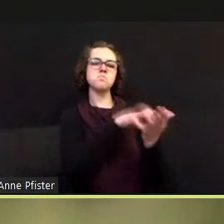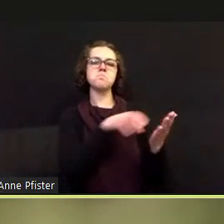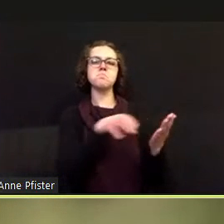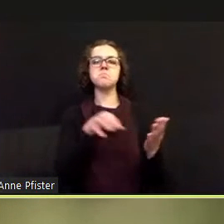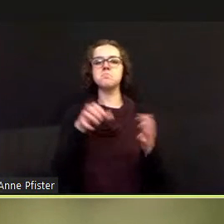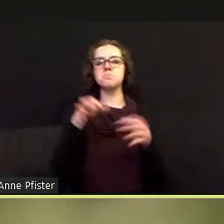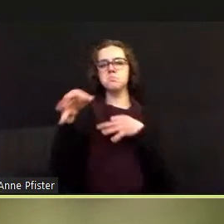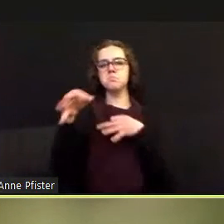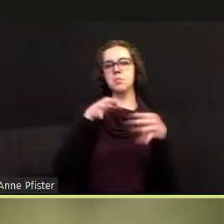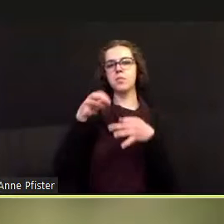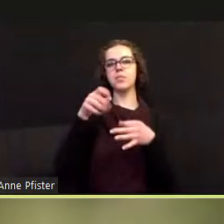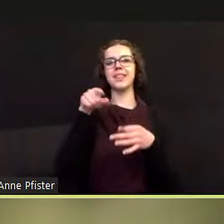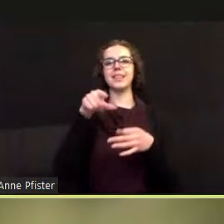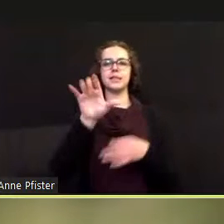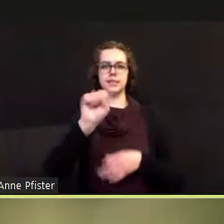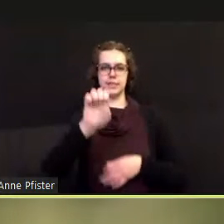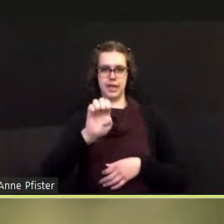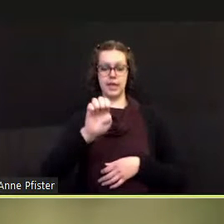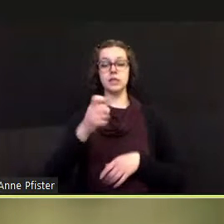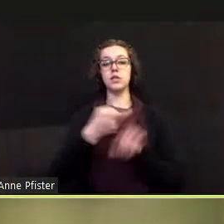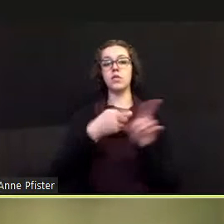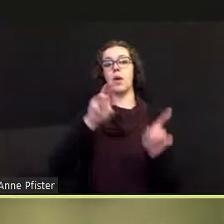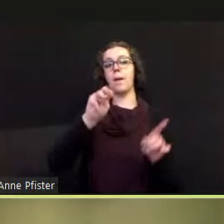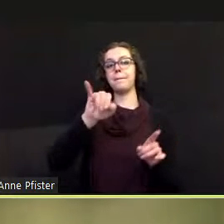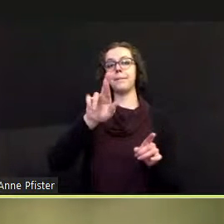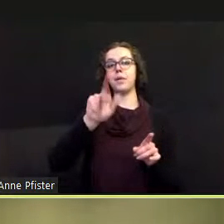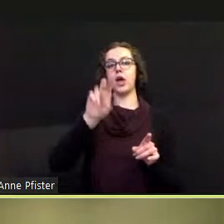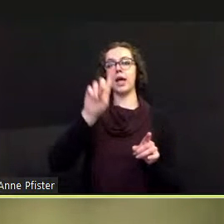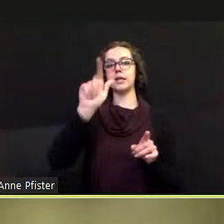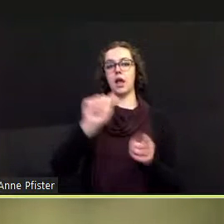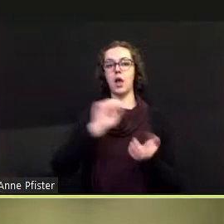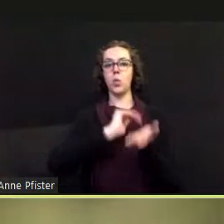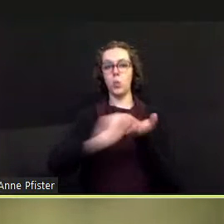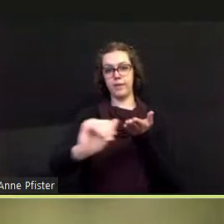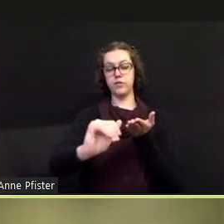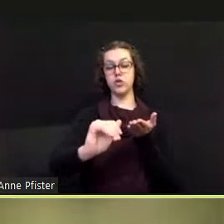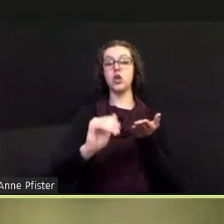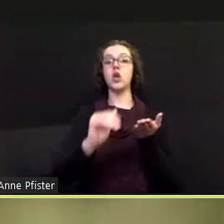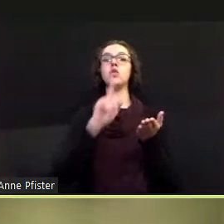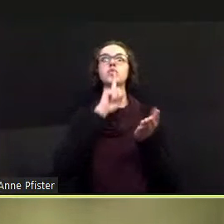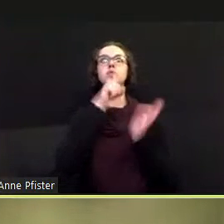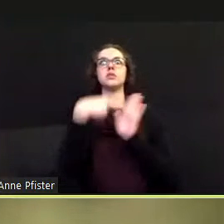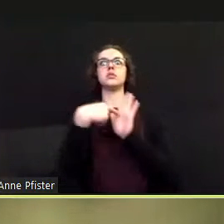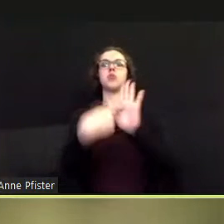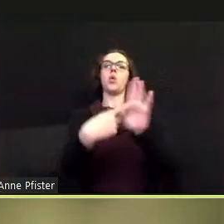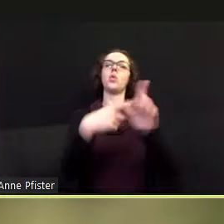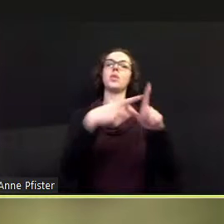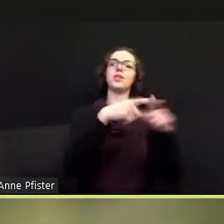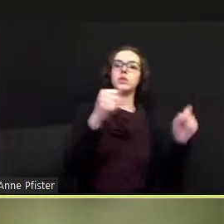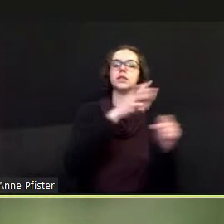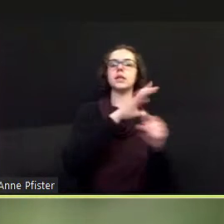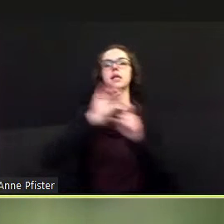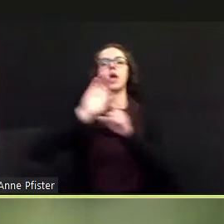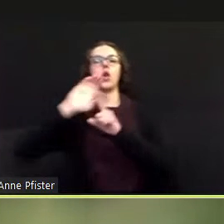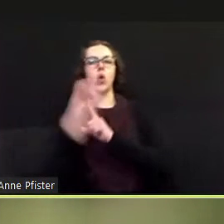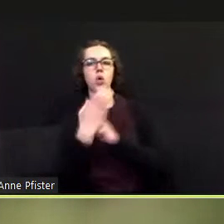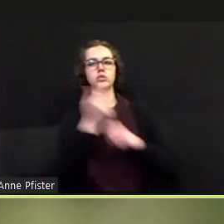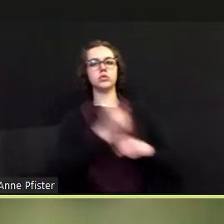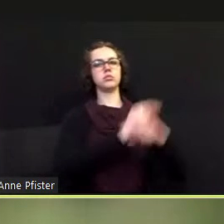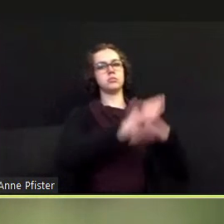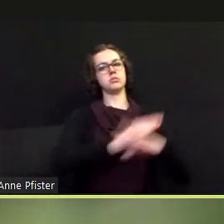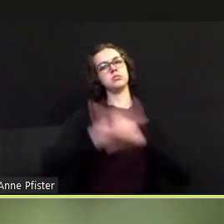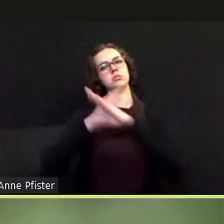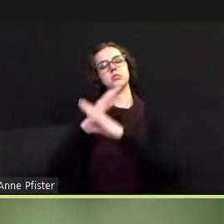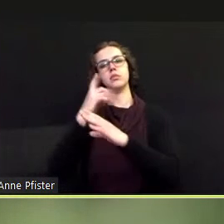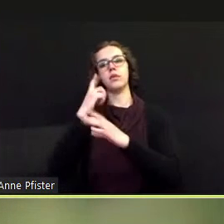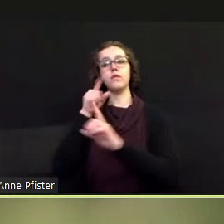Miranda waiver that underline that there are linguistic and cultural barriers for Hensley in understanding